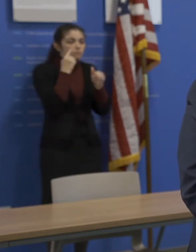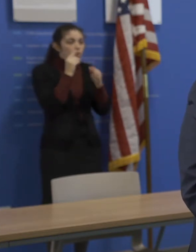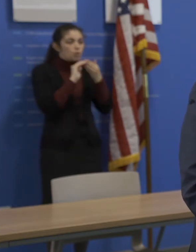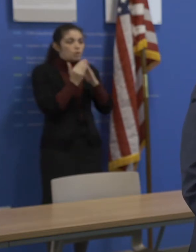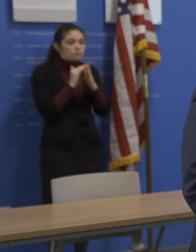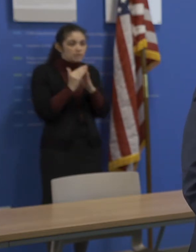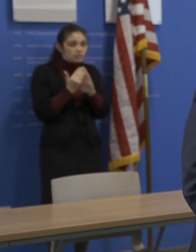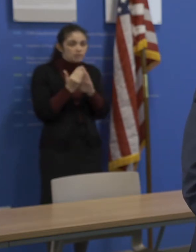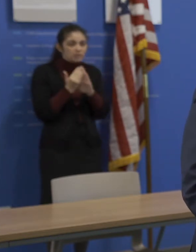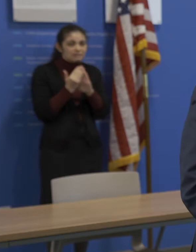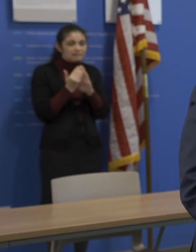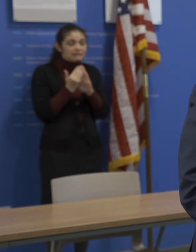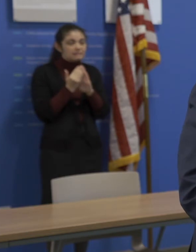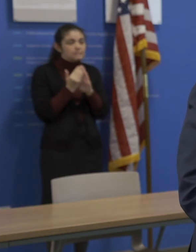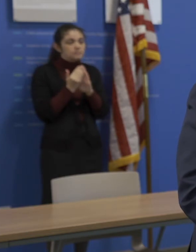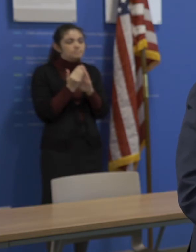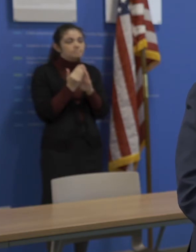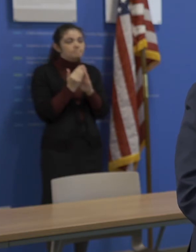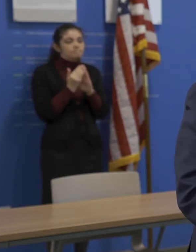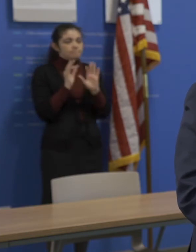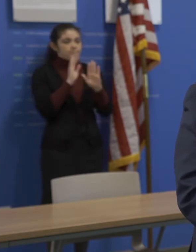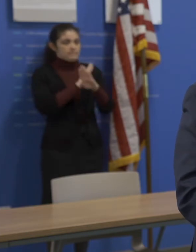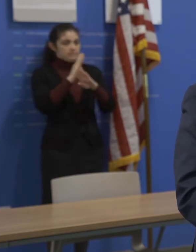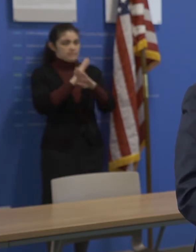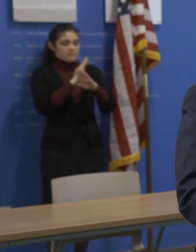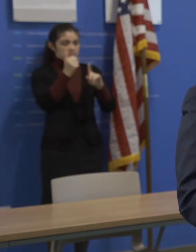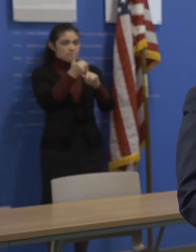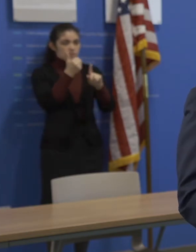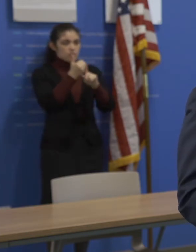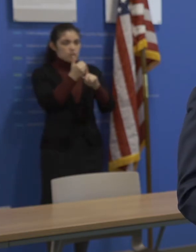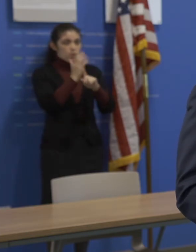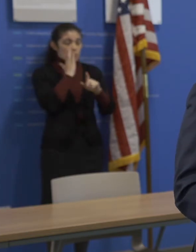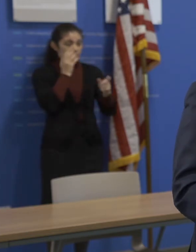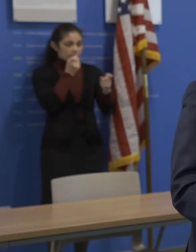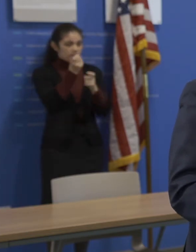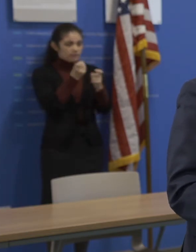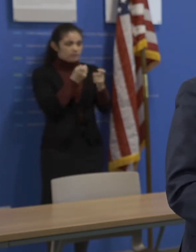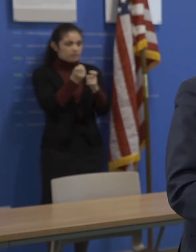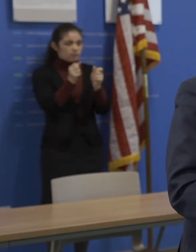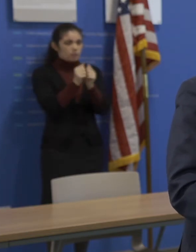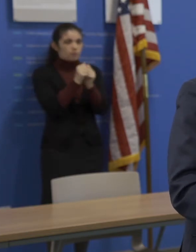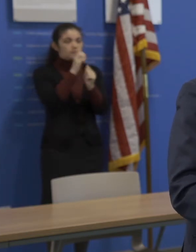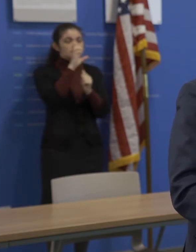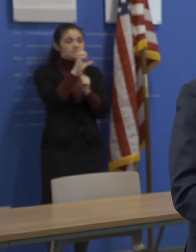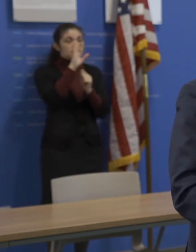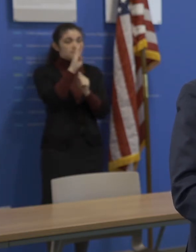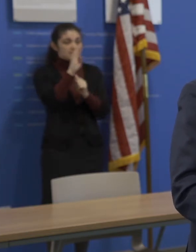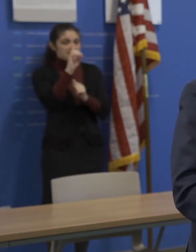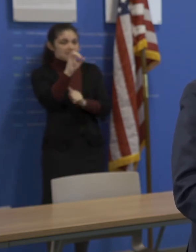community neighborhood-based businesses. The fund will be coordinated by ECDI.